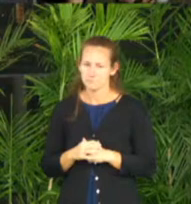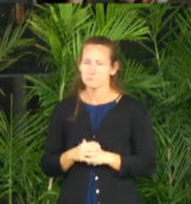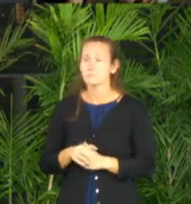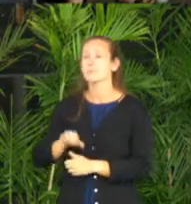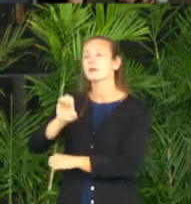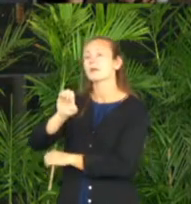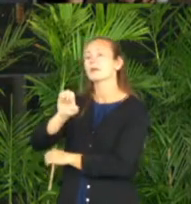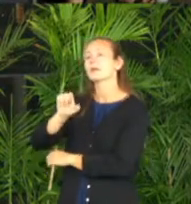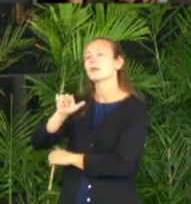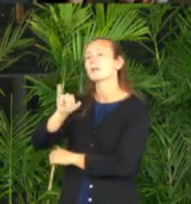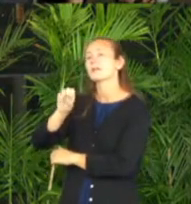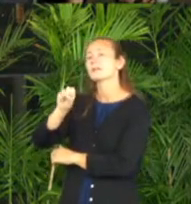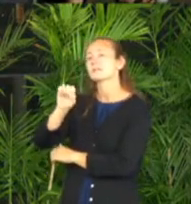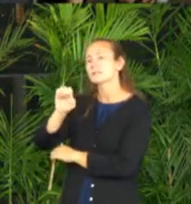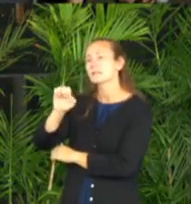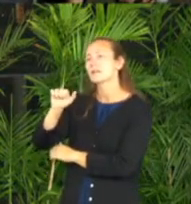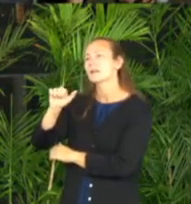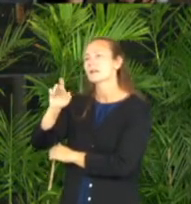Elise Araujo.